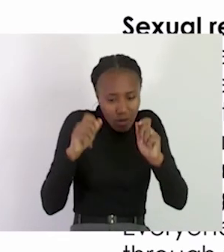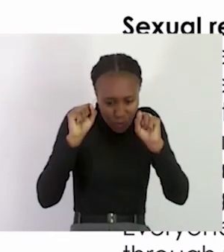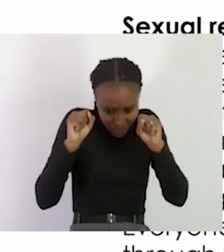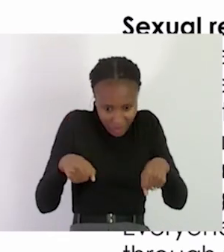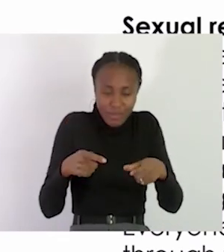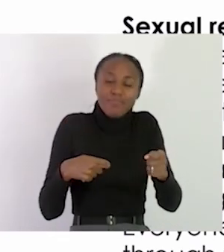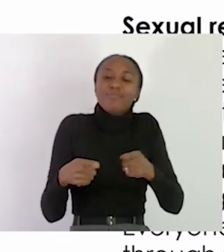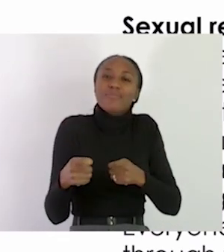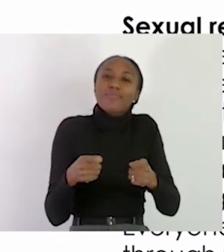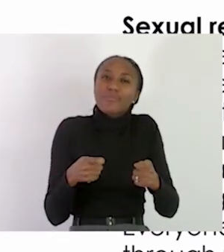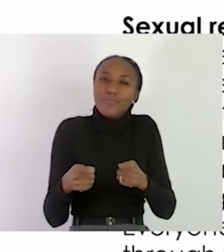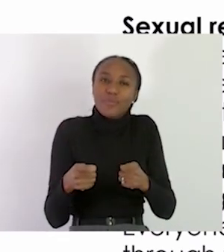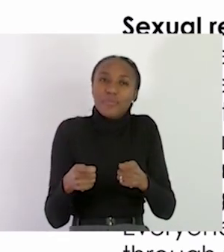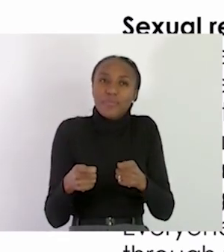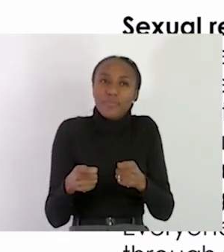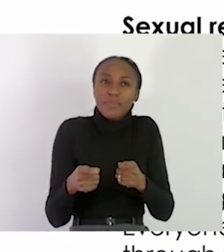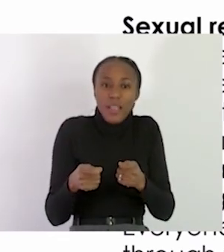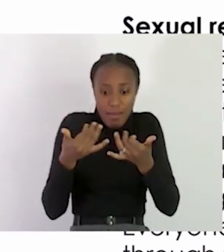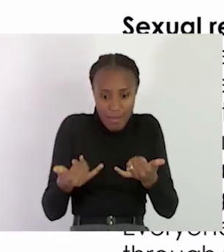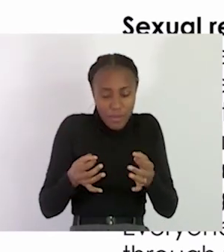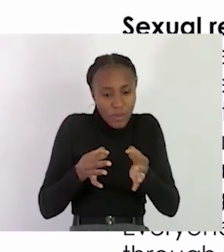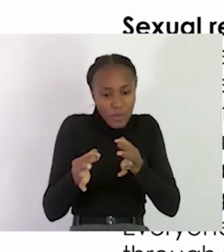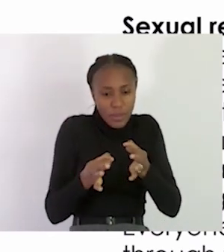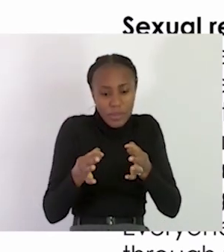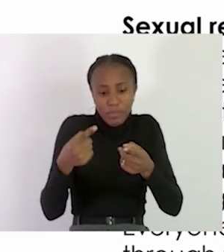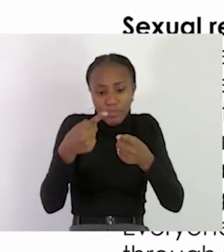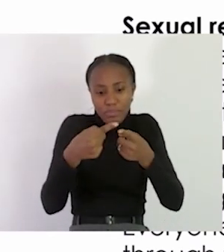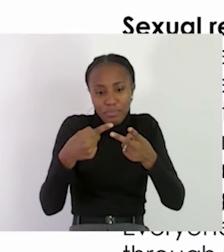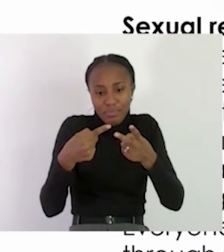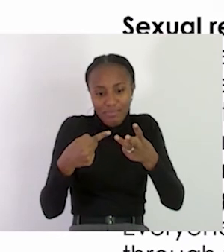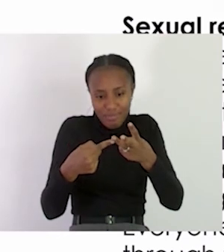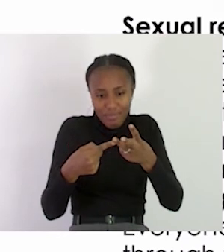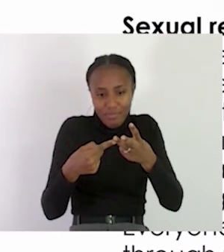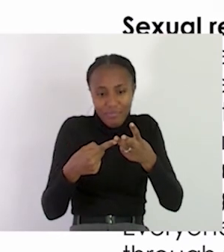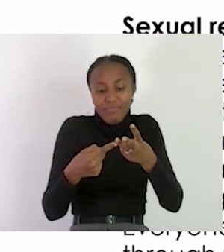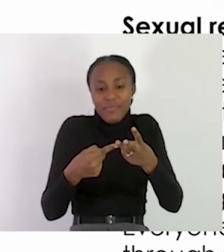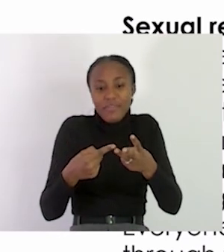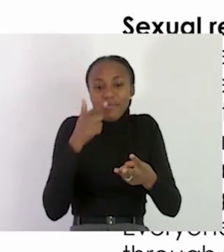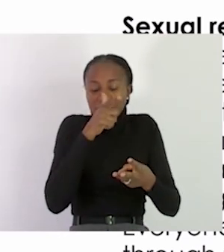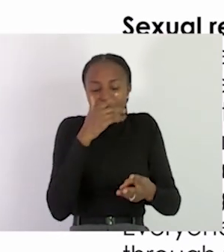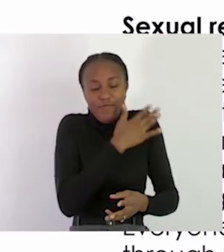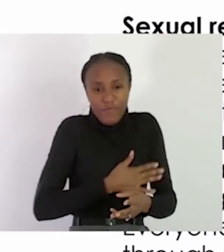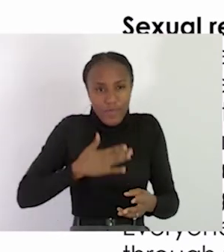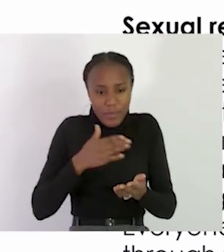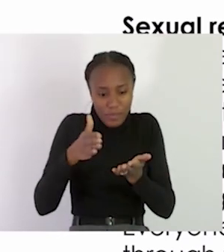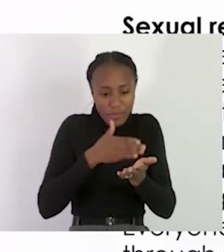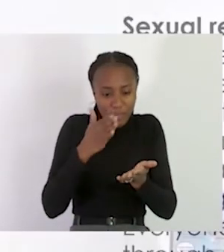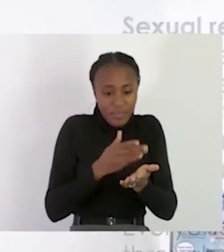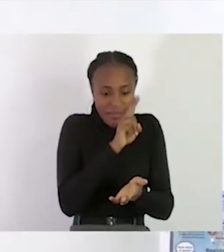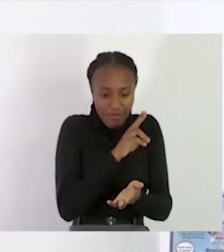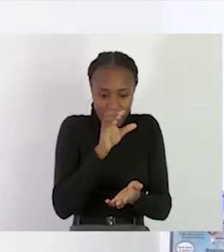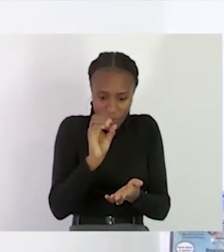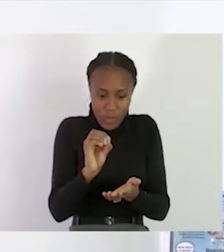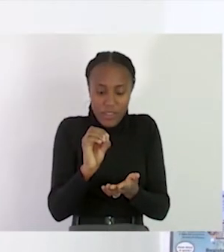to control them. So I'm going to explain 3 sexual responses. They are on page 20. 3 sexual